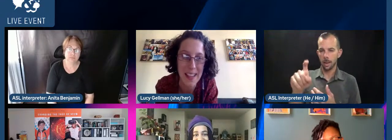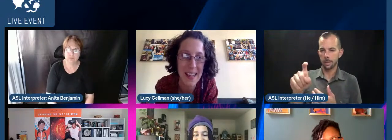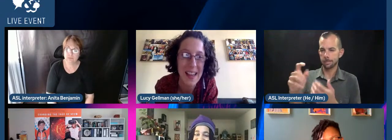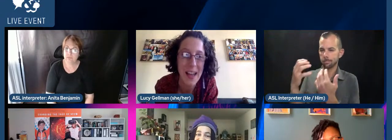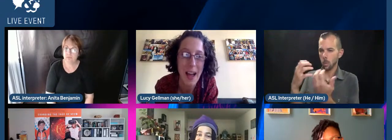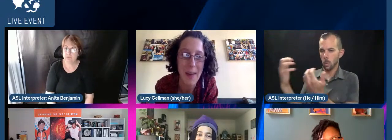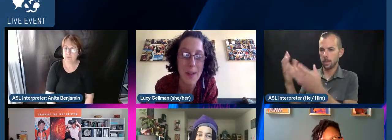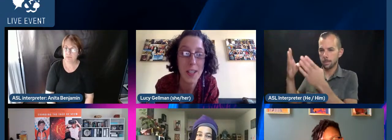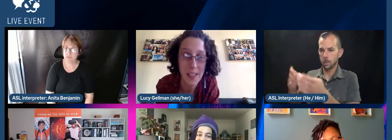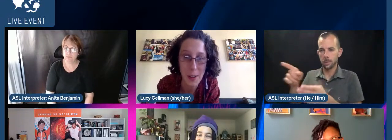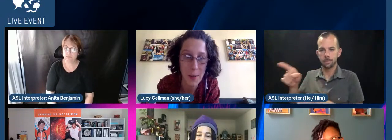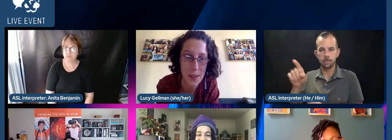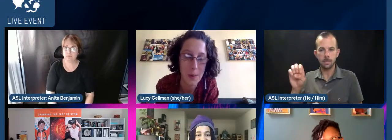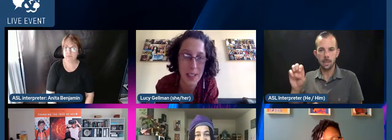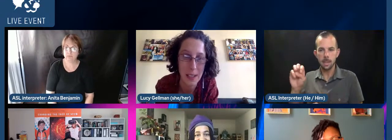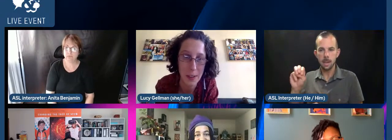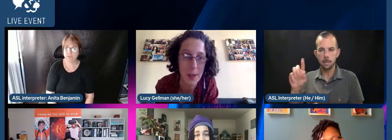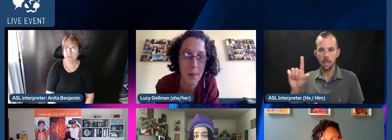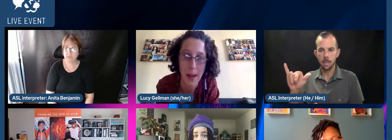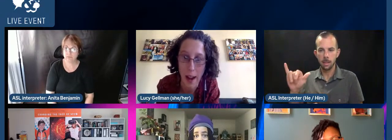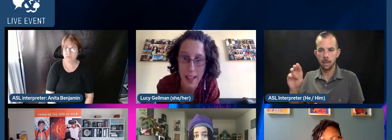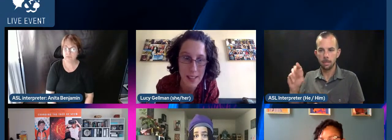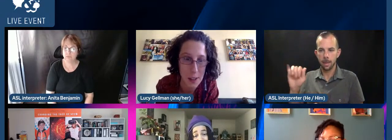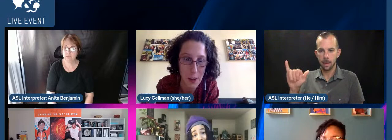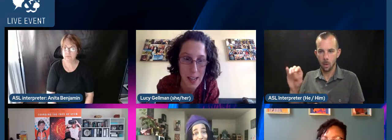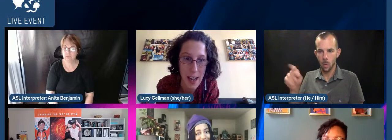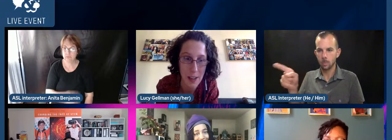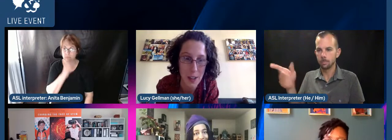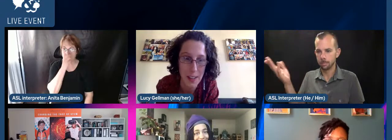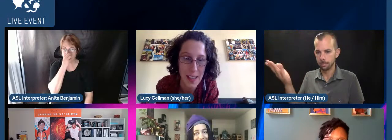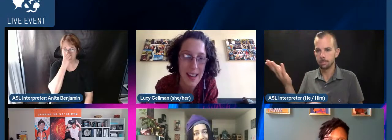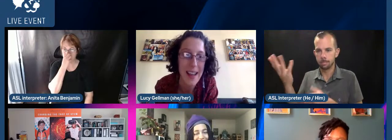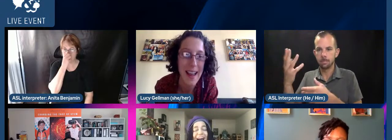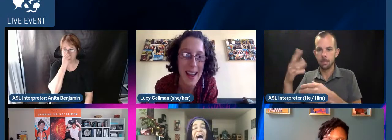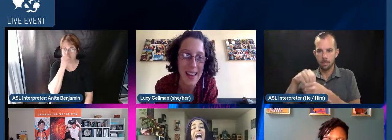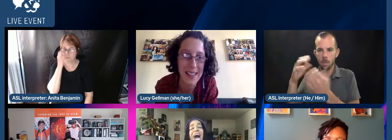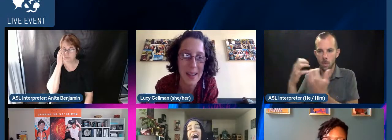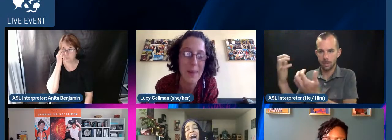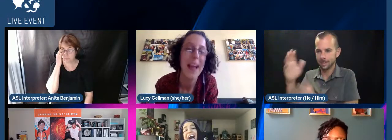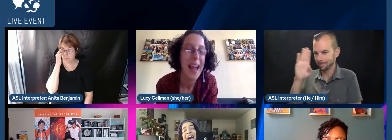hi Emily, she said her question was answered, but I disagree actually.